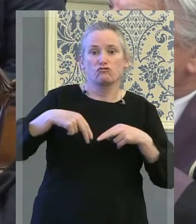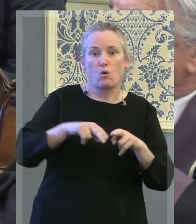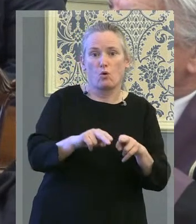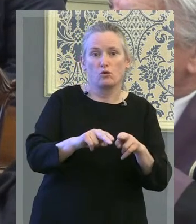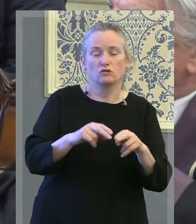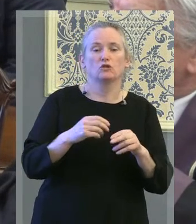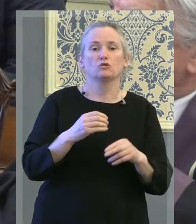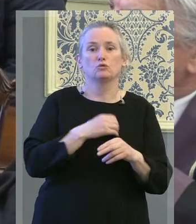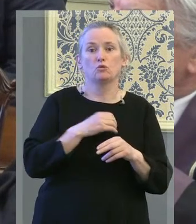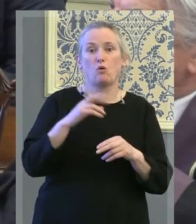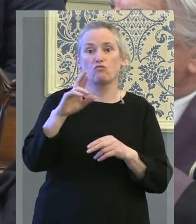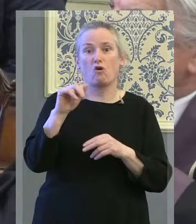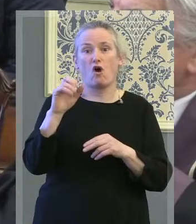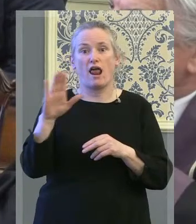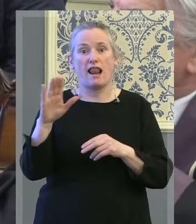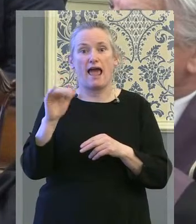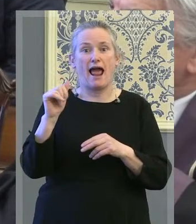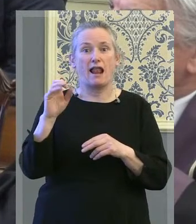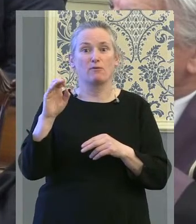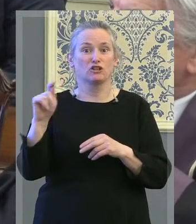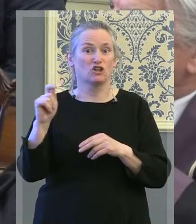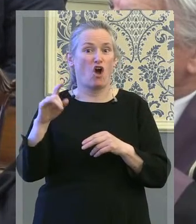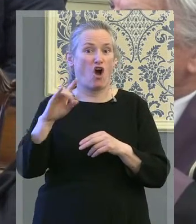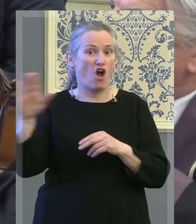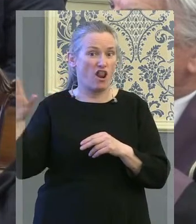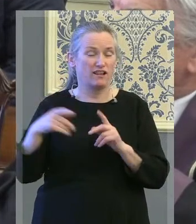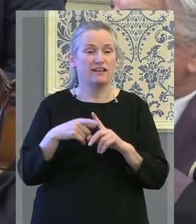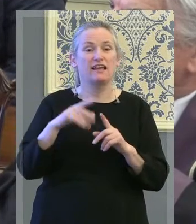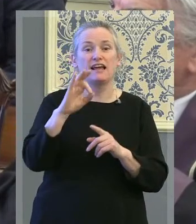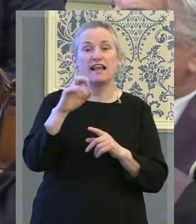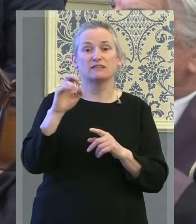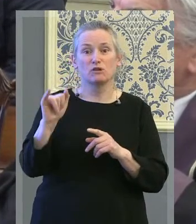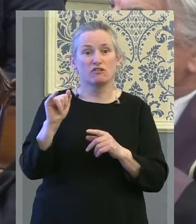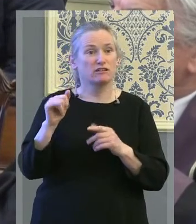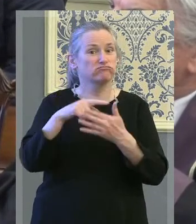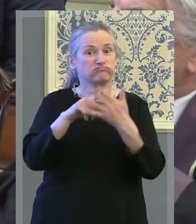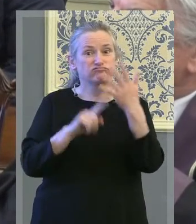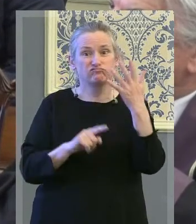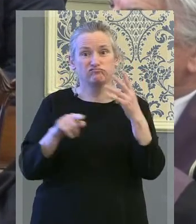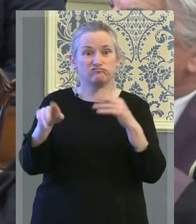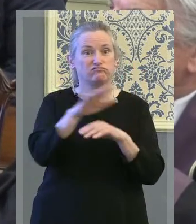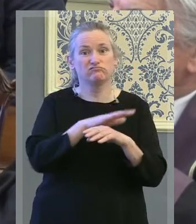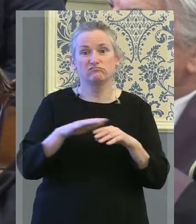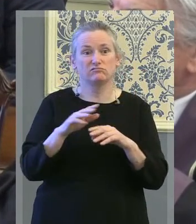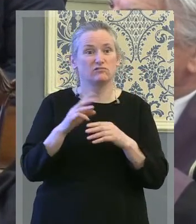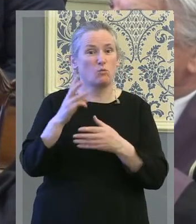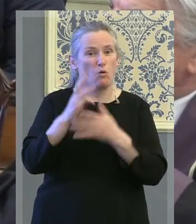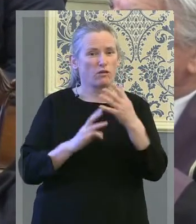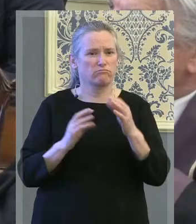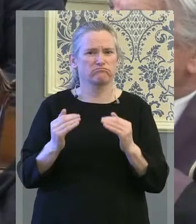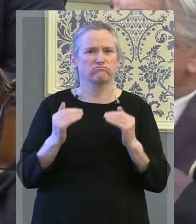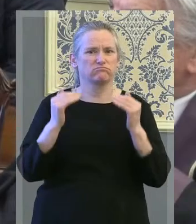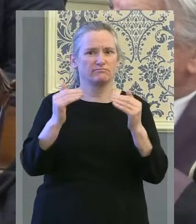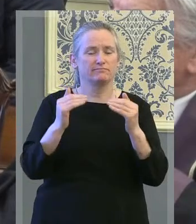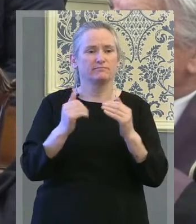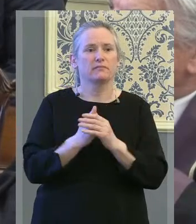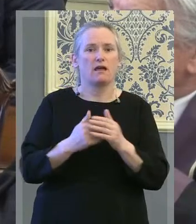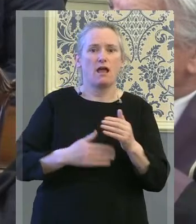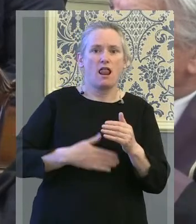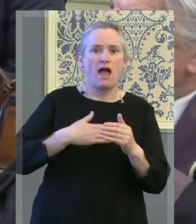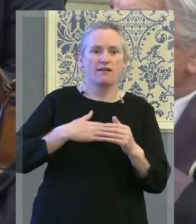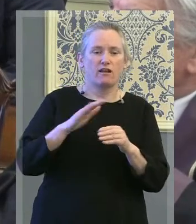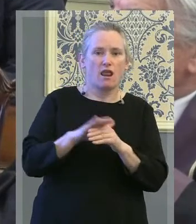Albert Hall, Glastonbury and everywhere in between, Gilbert is world-renowned, an eye-catching visual